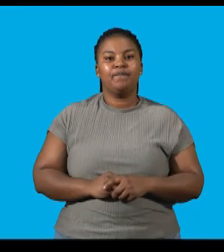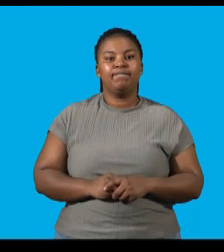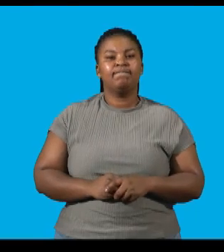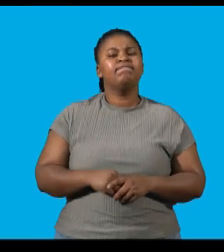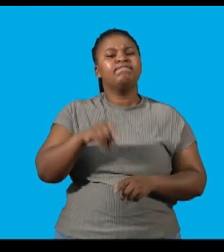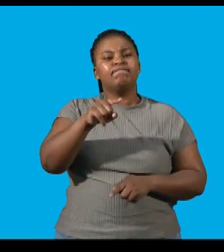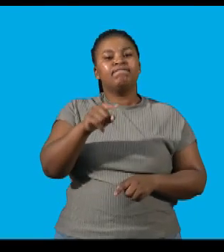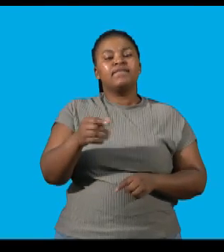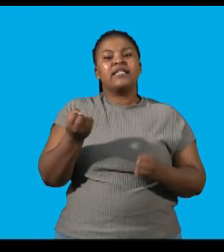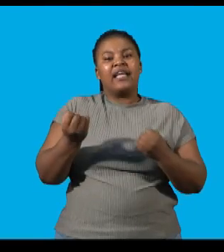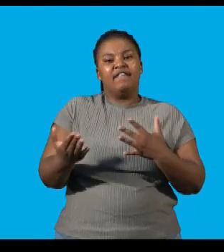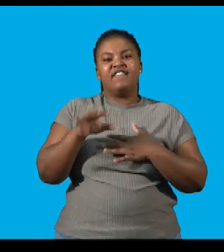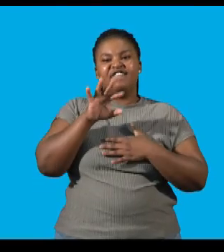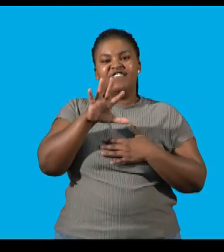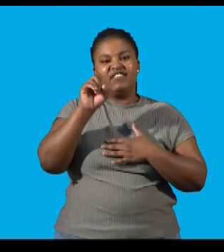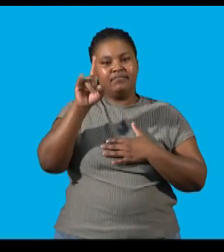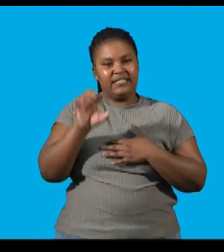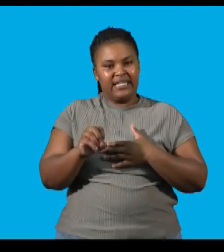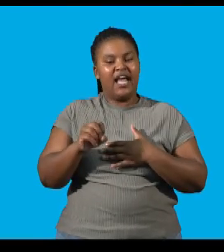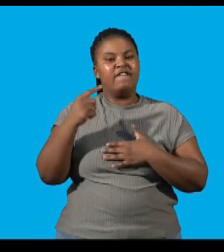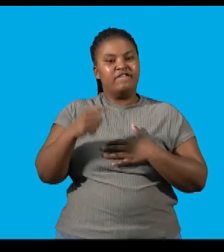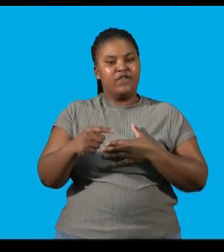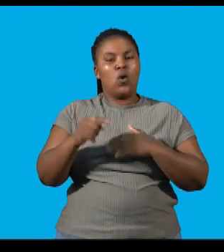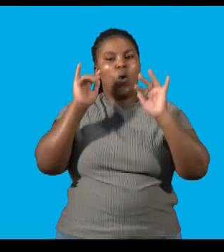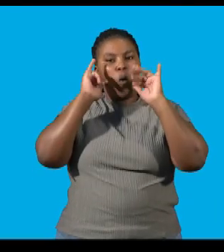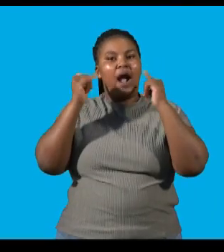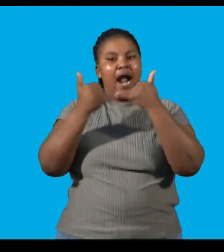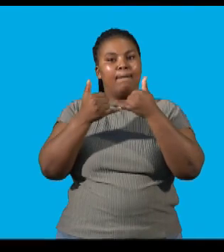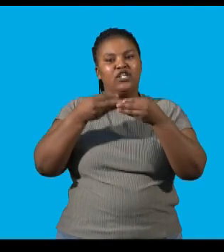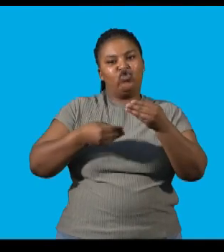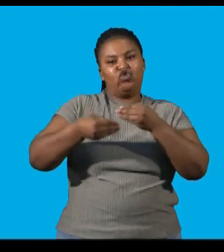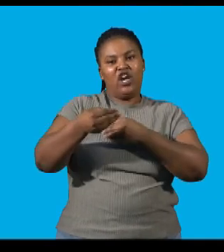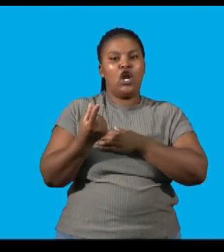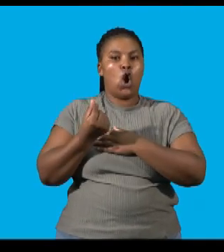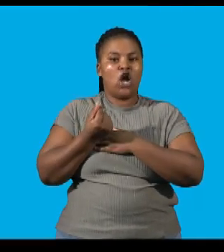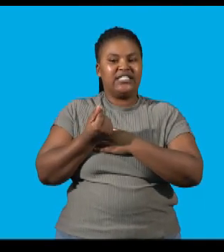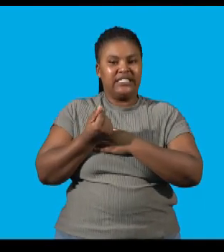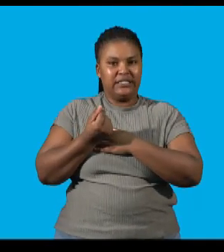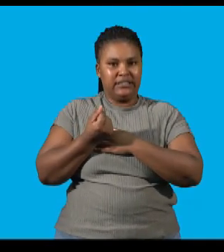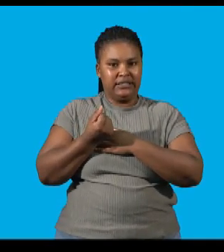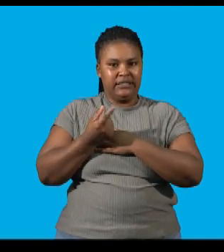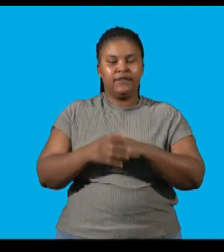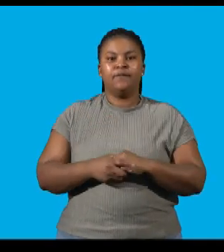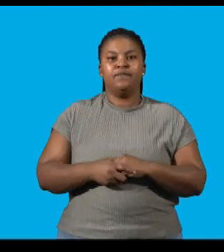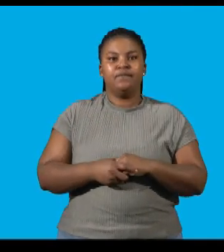And it covers a maximum of 50% of a company's trading costs.